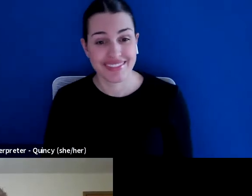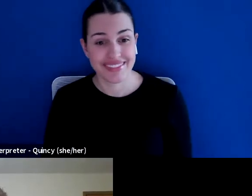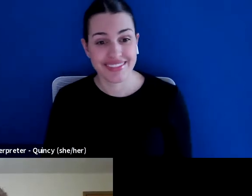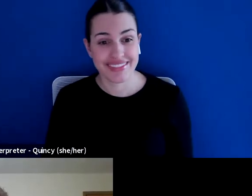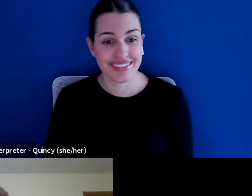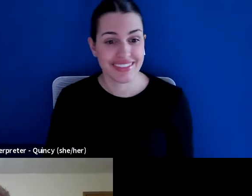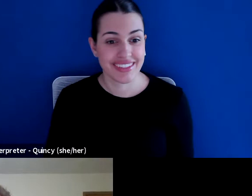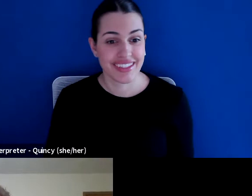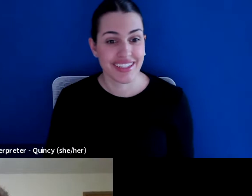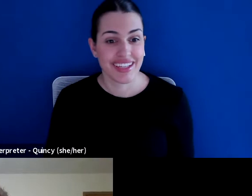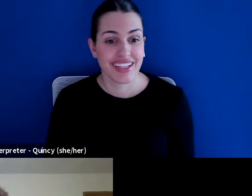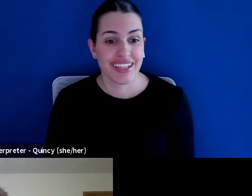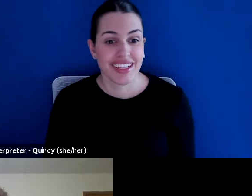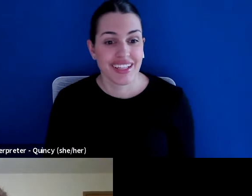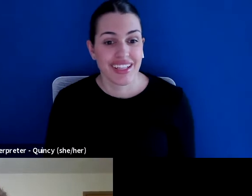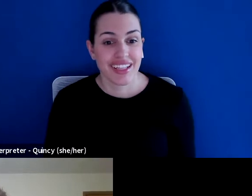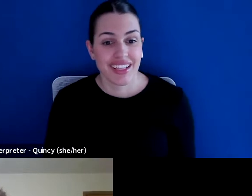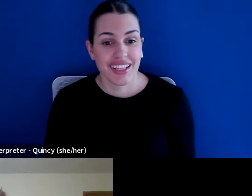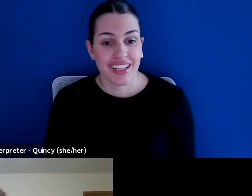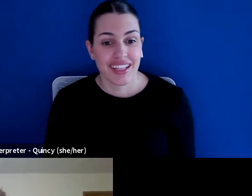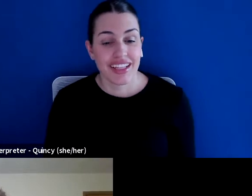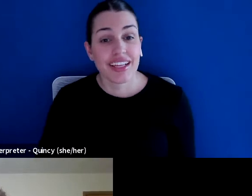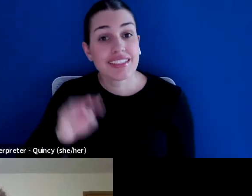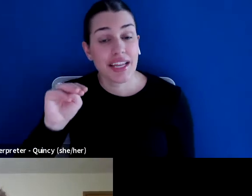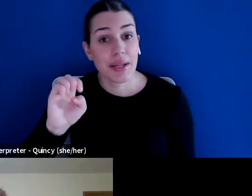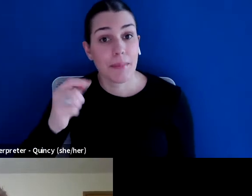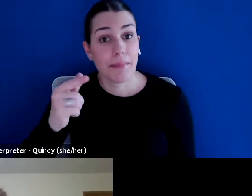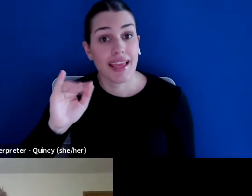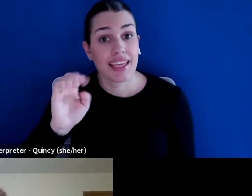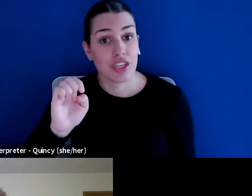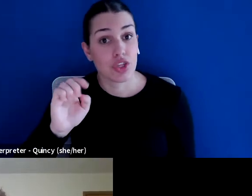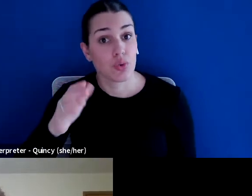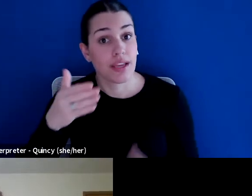Okay, so Maggie, you can lead this. I'll start to pull it up.